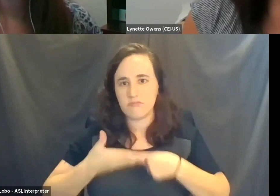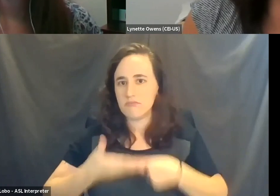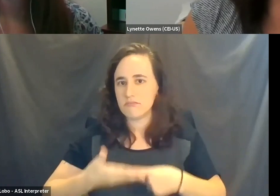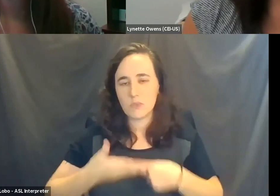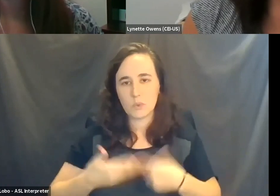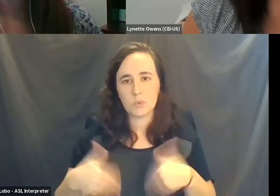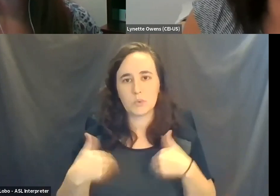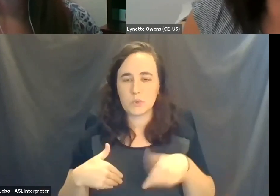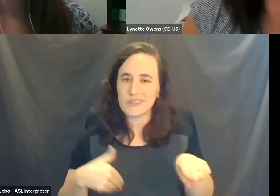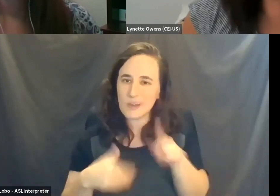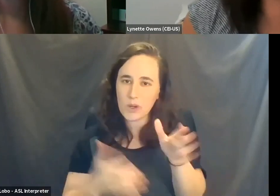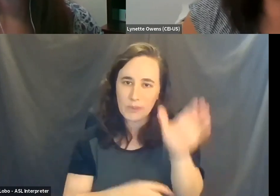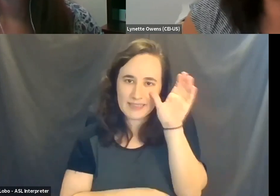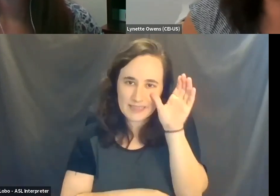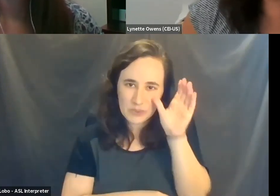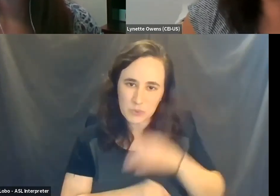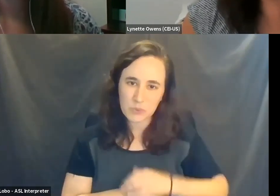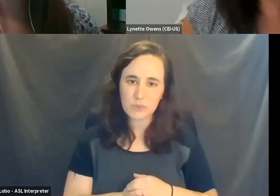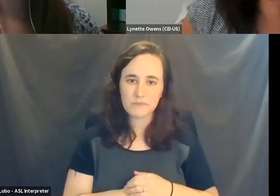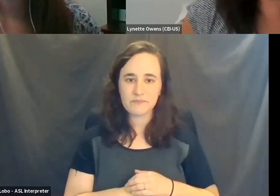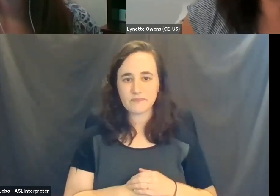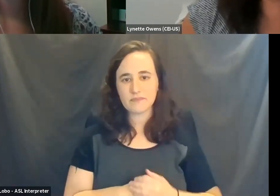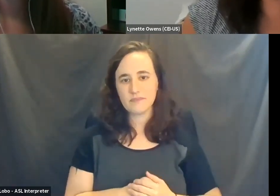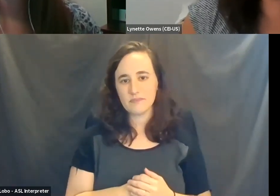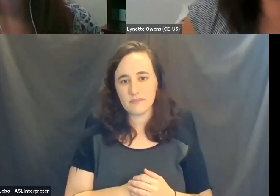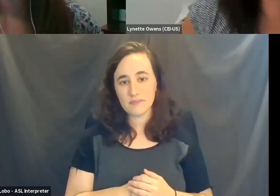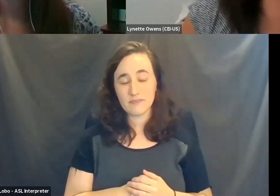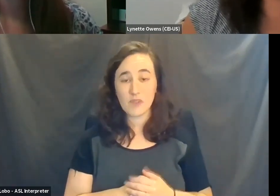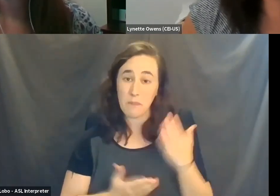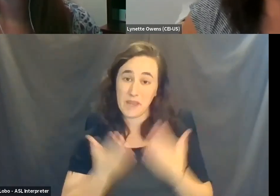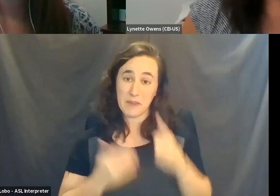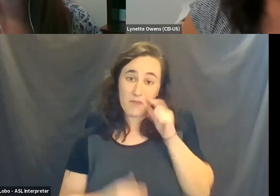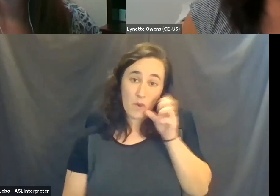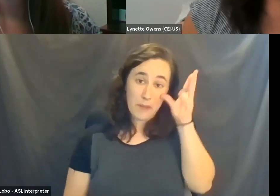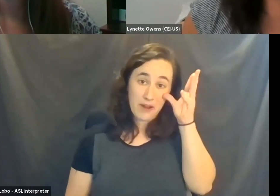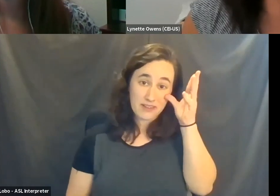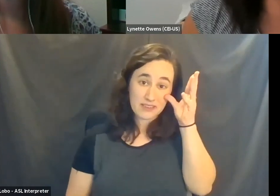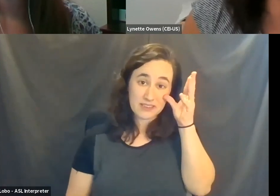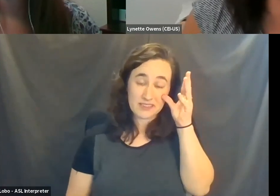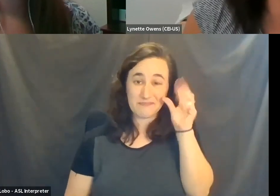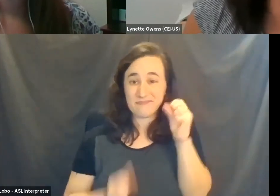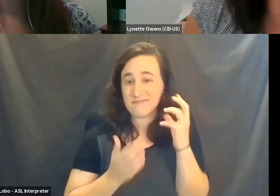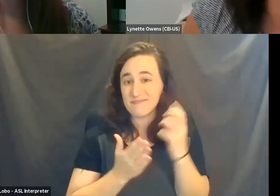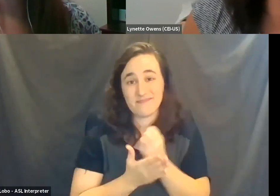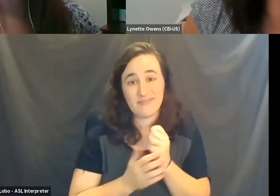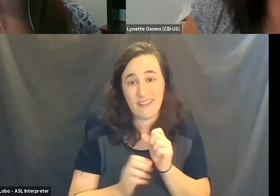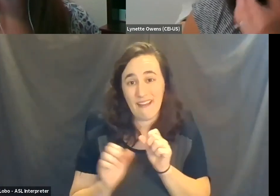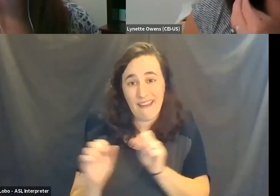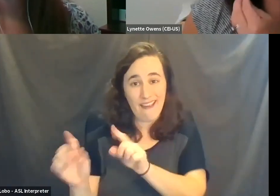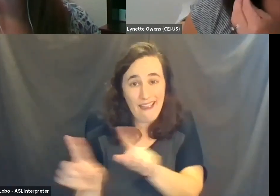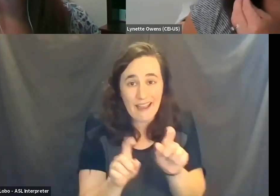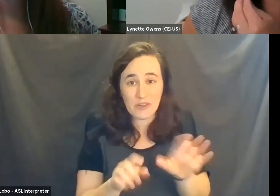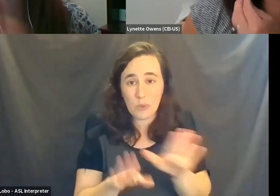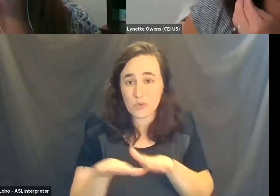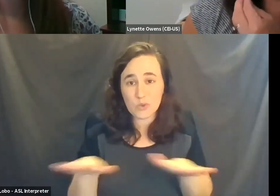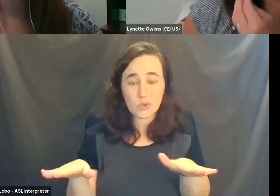you know, after their first day of school, this is not a bad thing to ask and just get yourself to just shut your